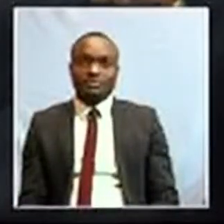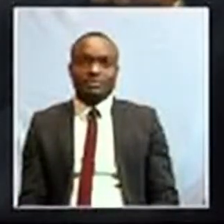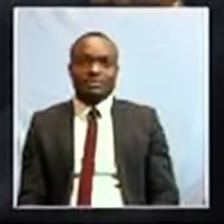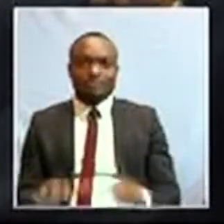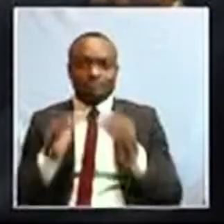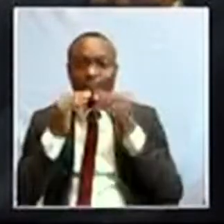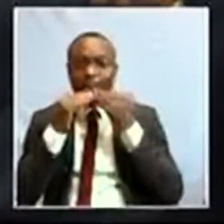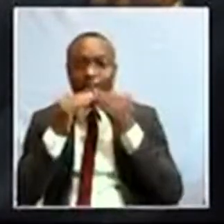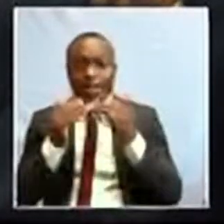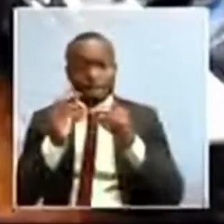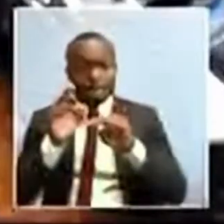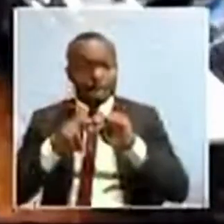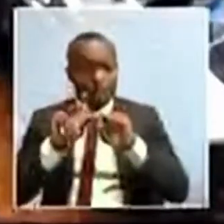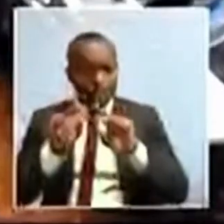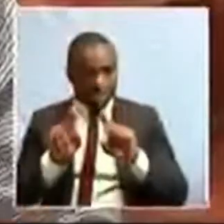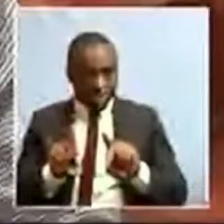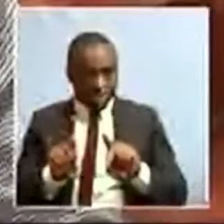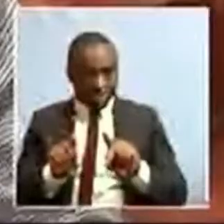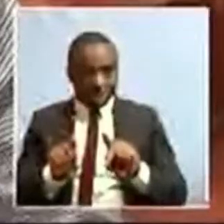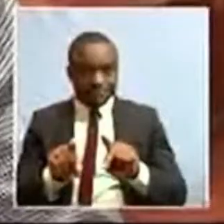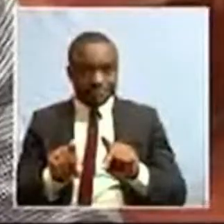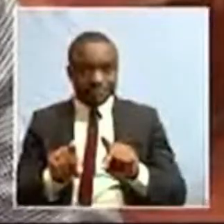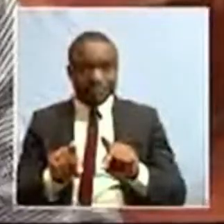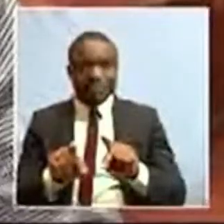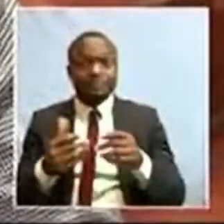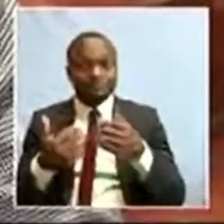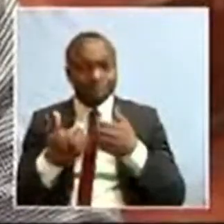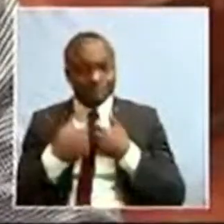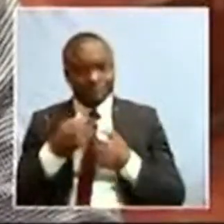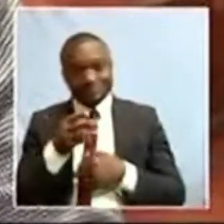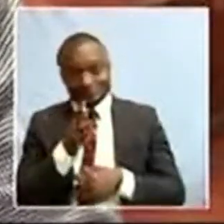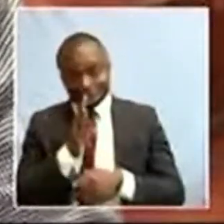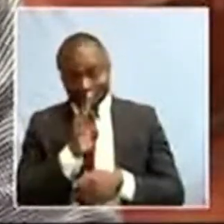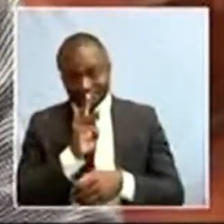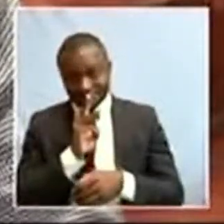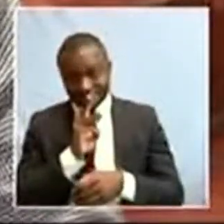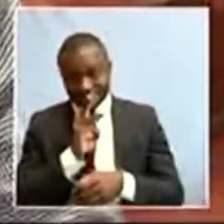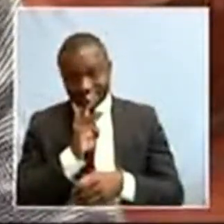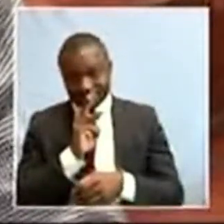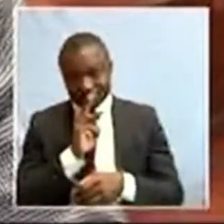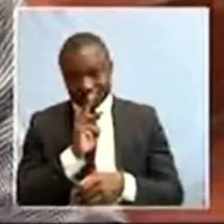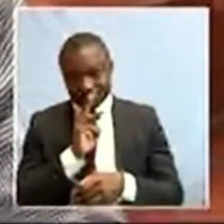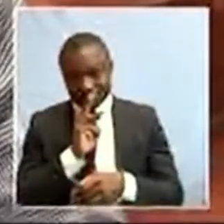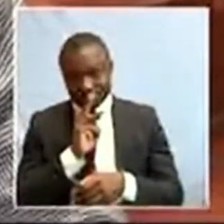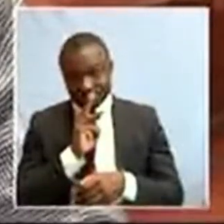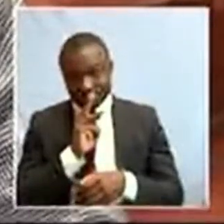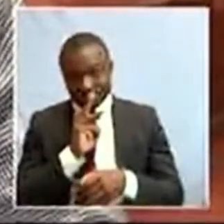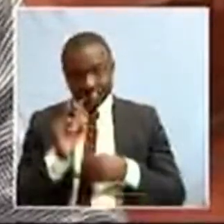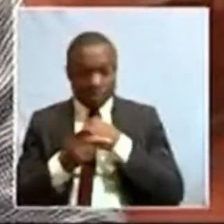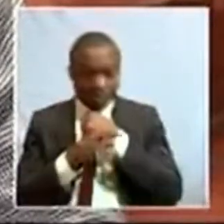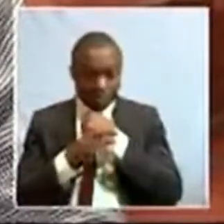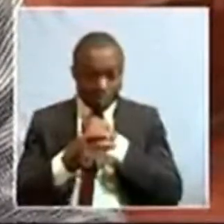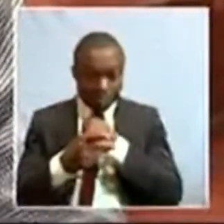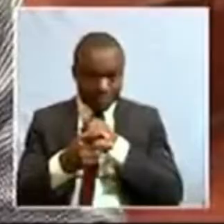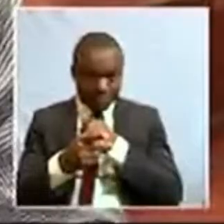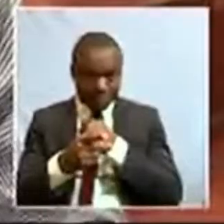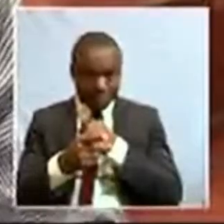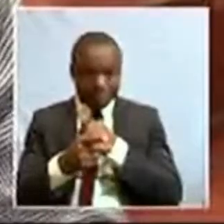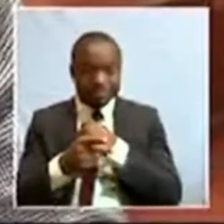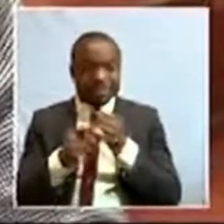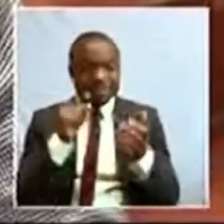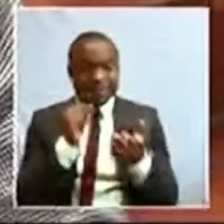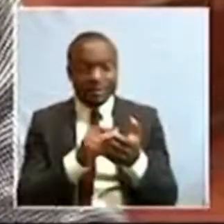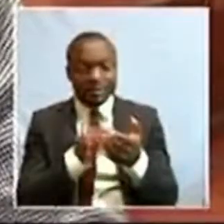Thank you, Chair. We have a water and sanitation section under my department, and this is the second chair that